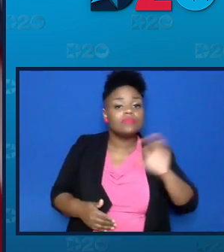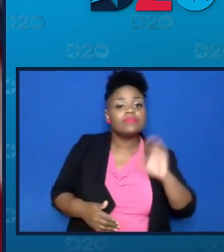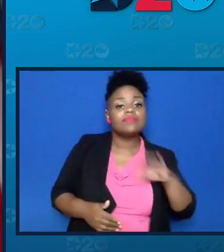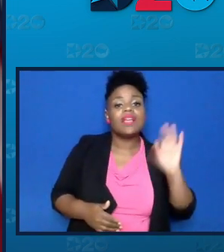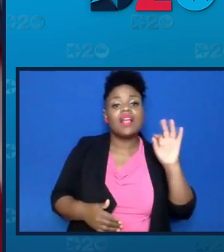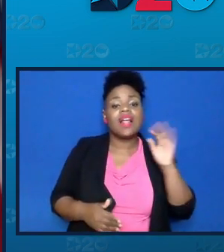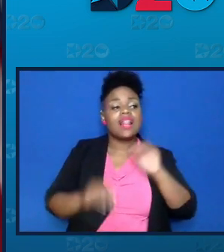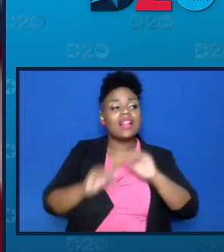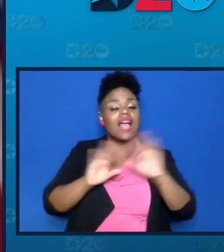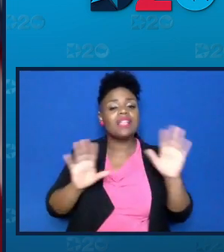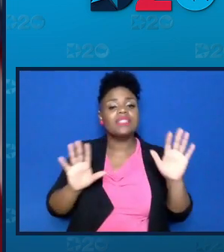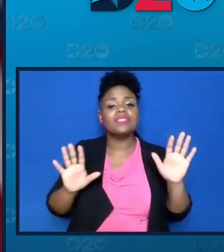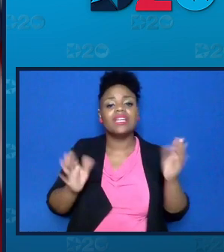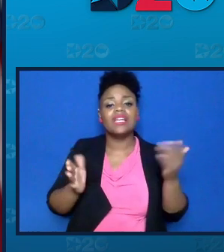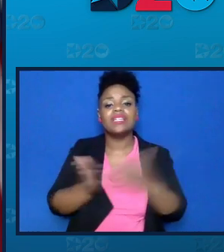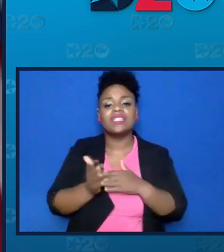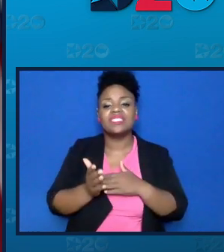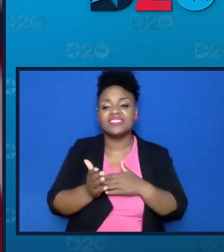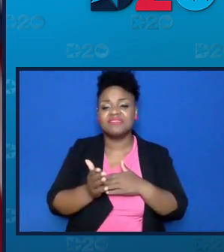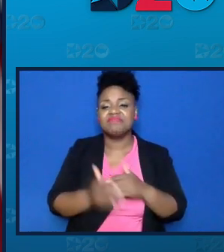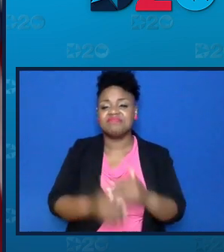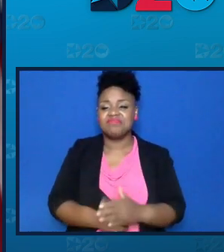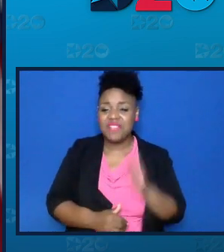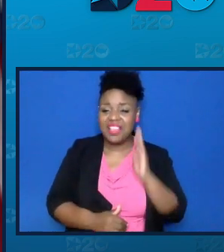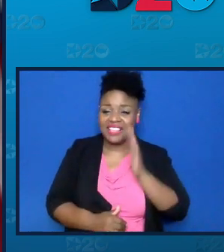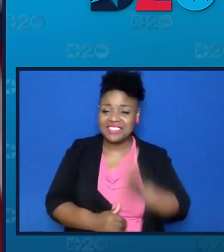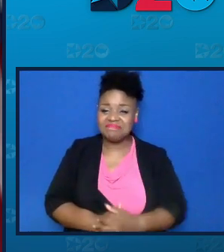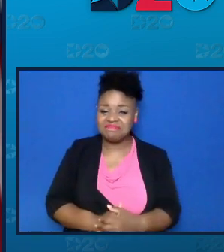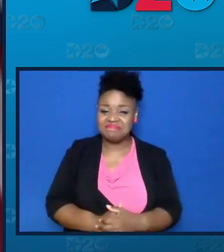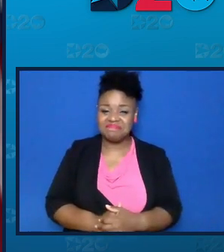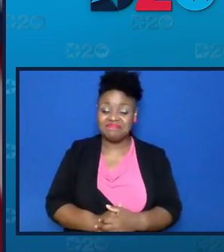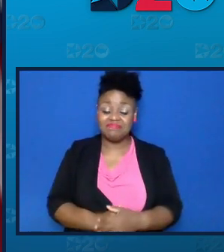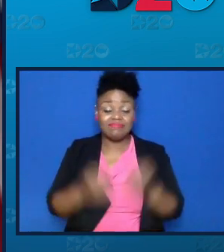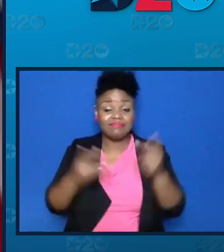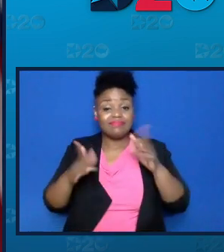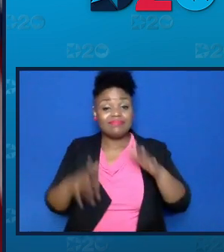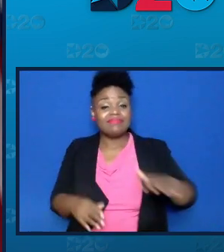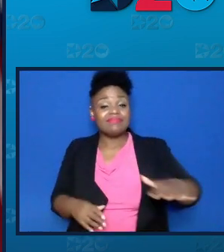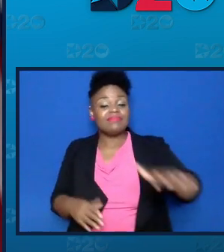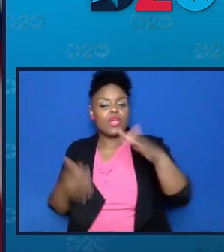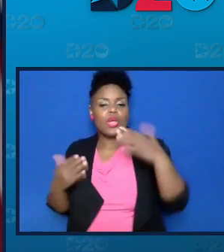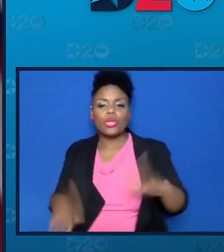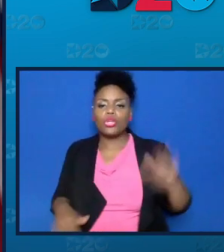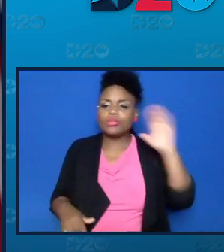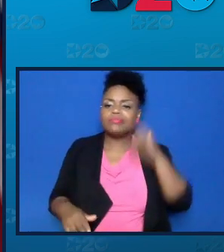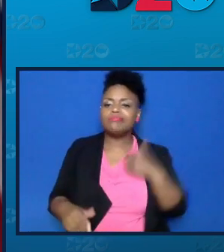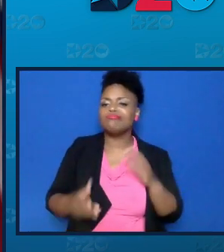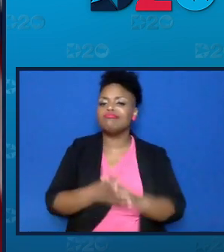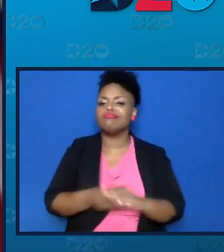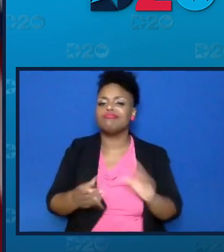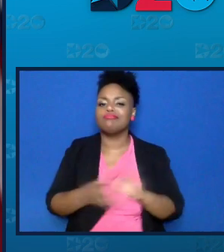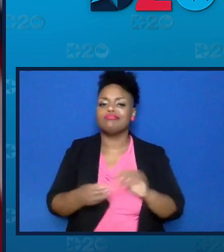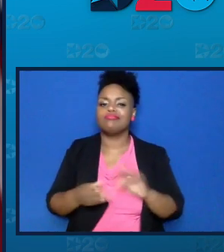You know, many people have heard me say this, but I've always believed you can define America in one word: